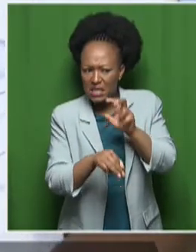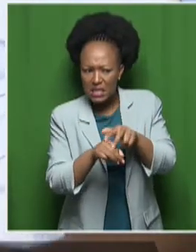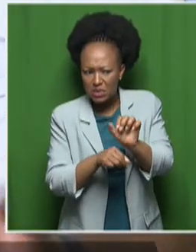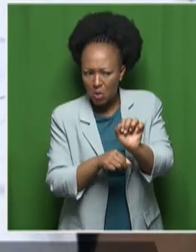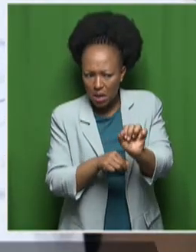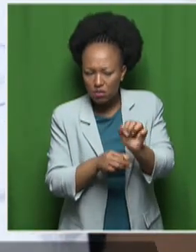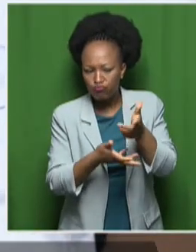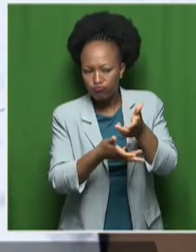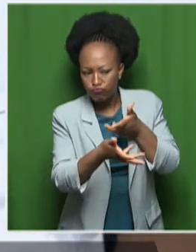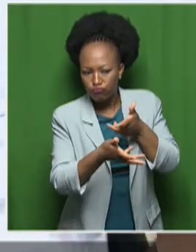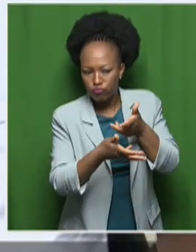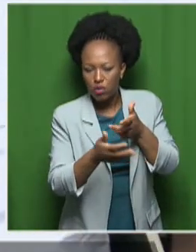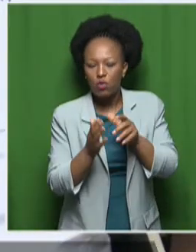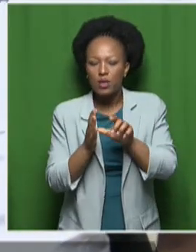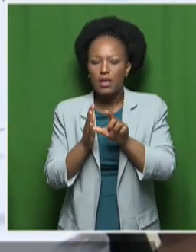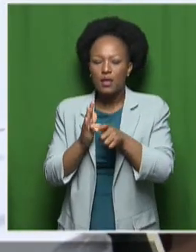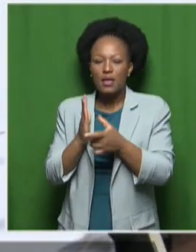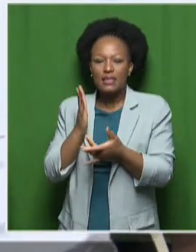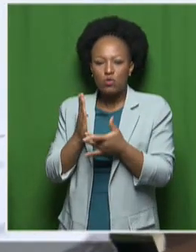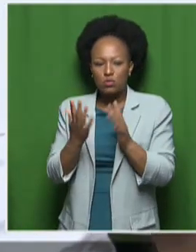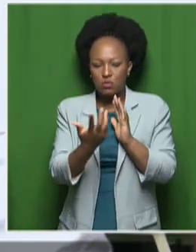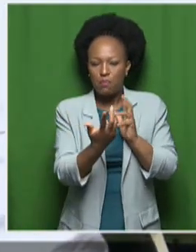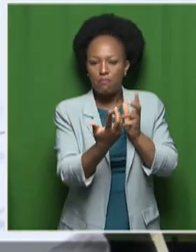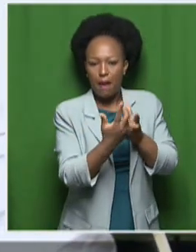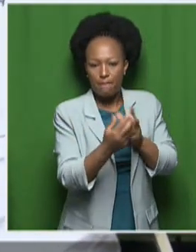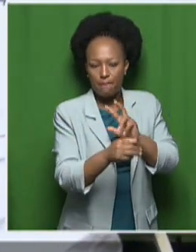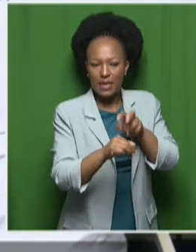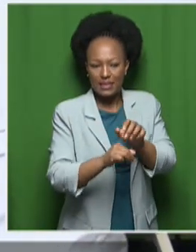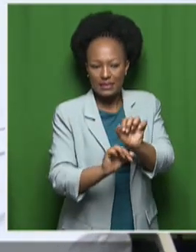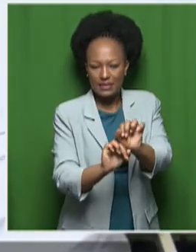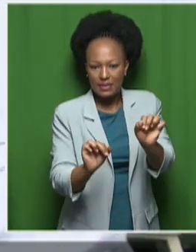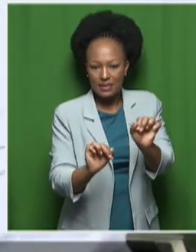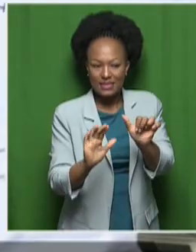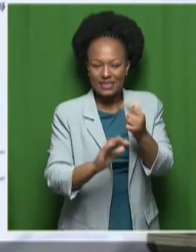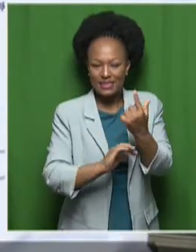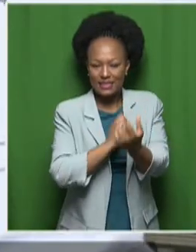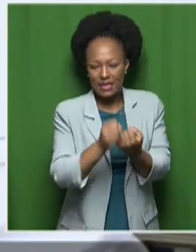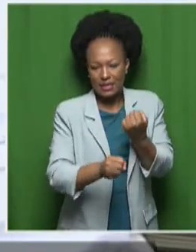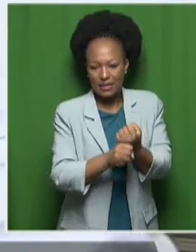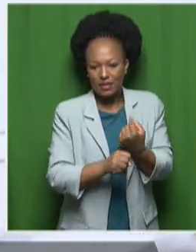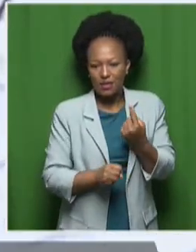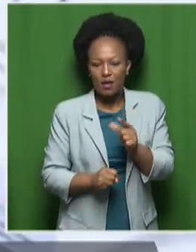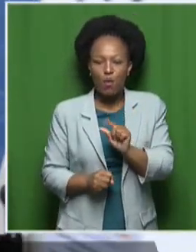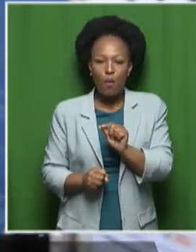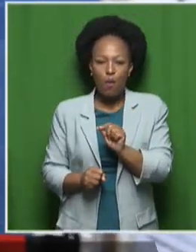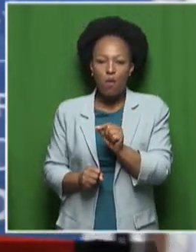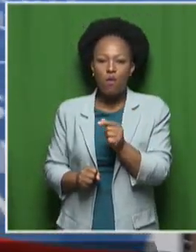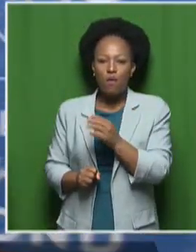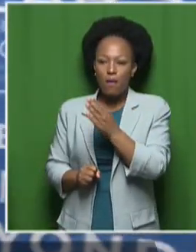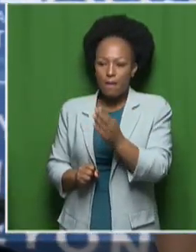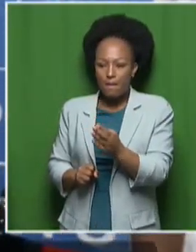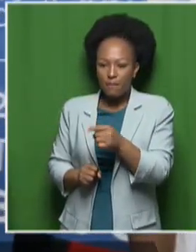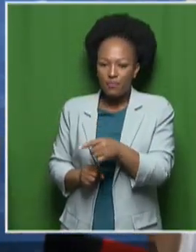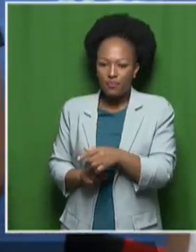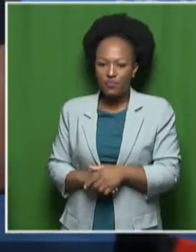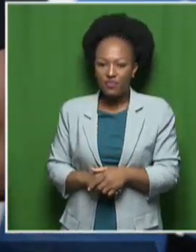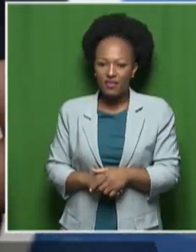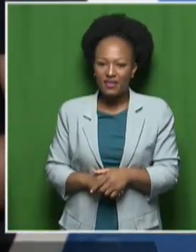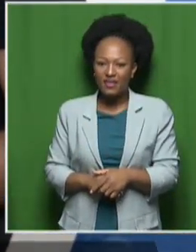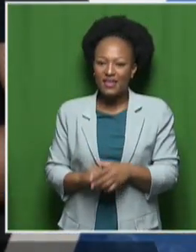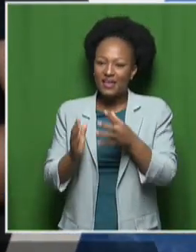needs, so that we design the technology to suit their needs. So we've been working on this for 6 years now. Fascinating. Now, let me come over to